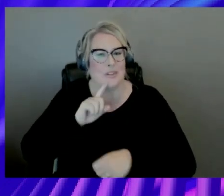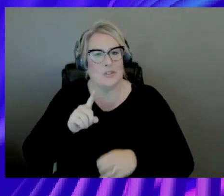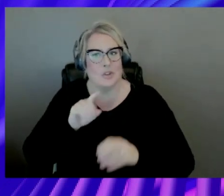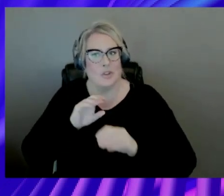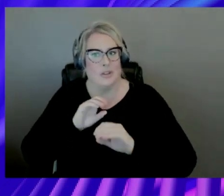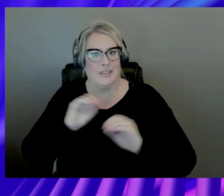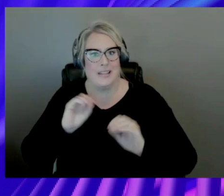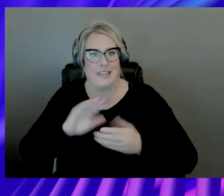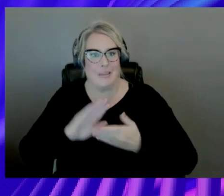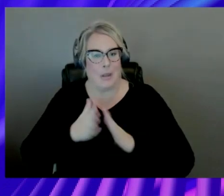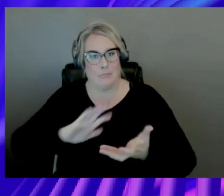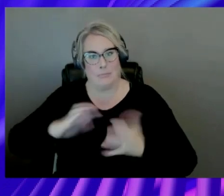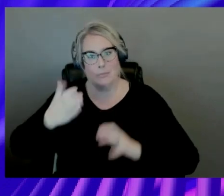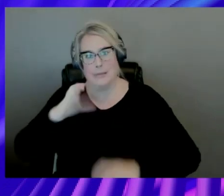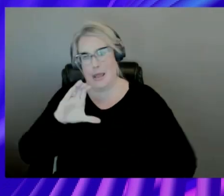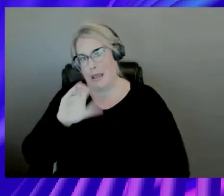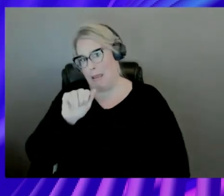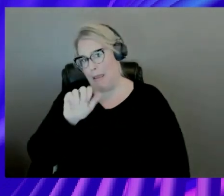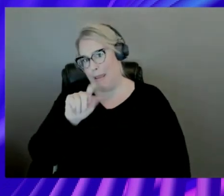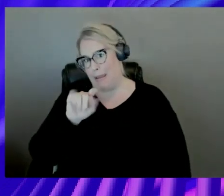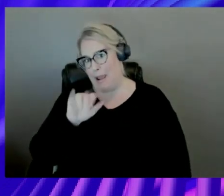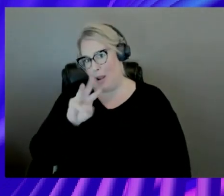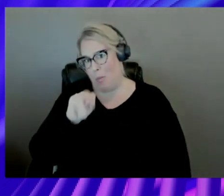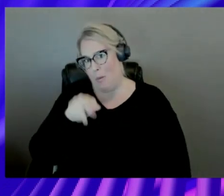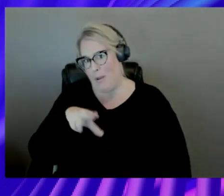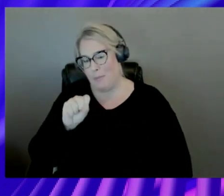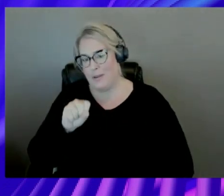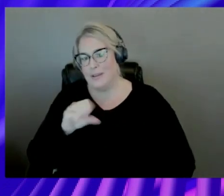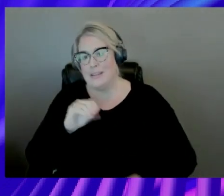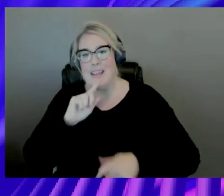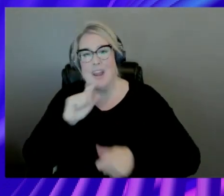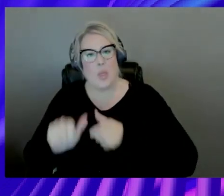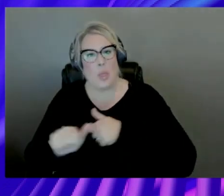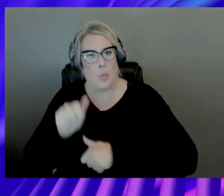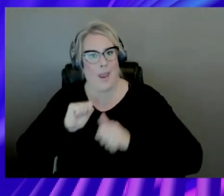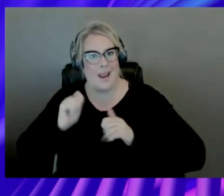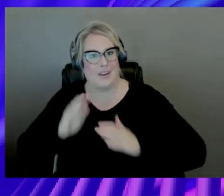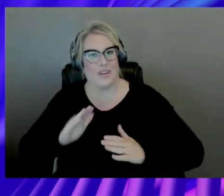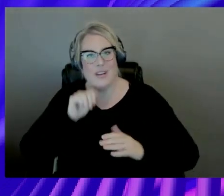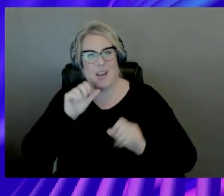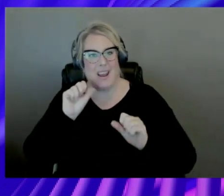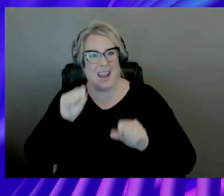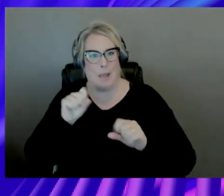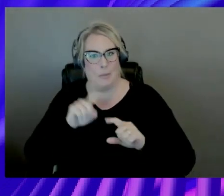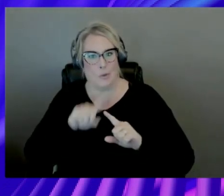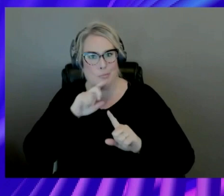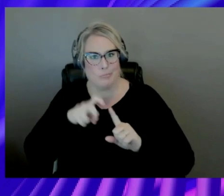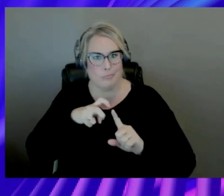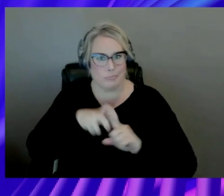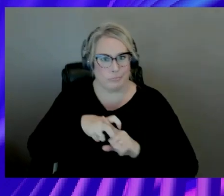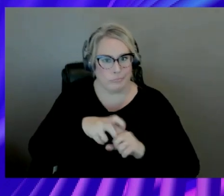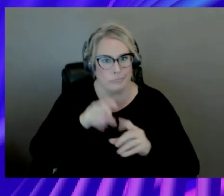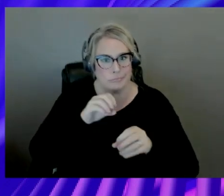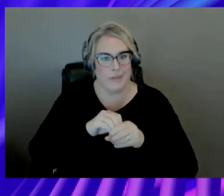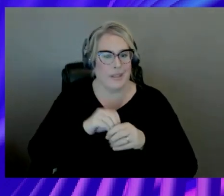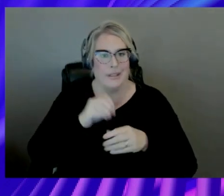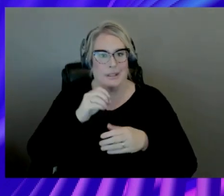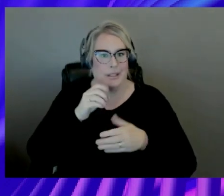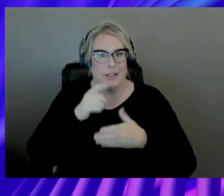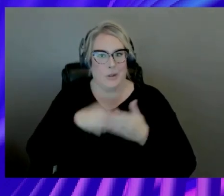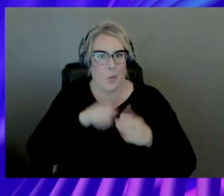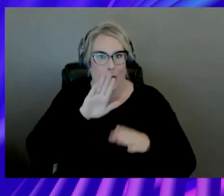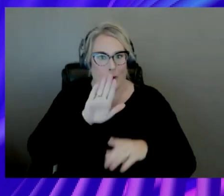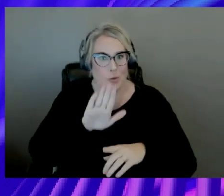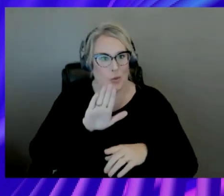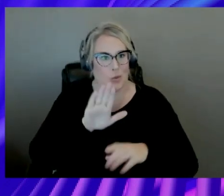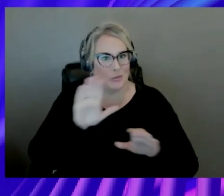cattywampus and threat actors aren't able to do any chicanery within what you do there. So this is day